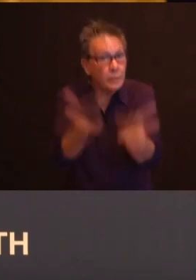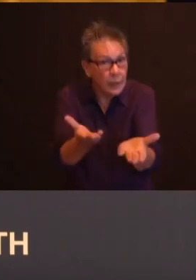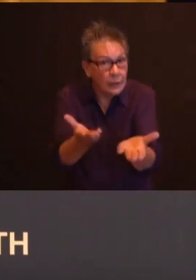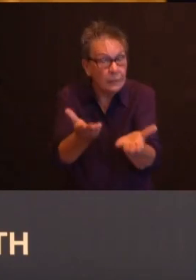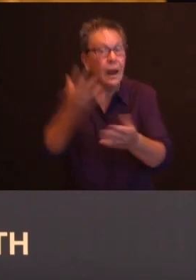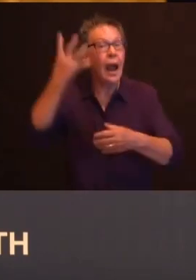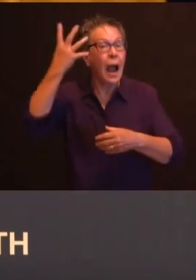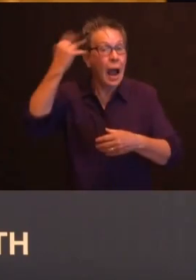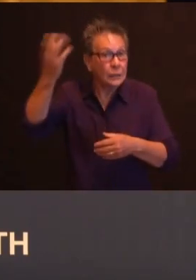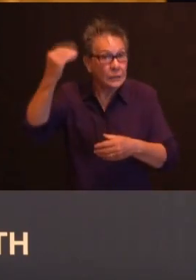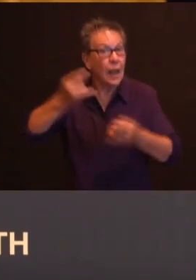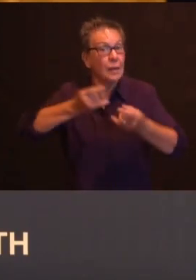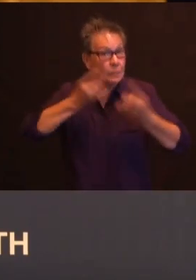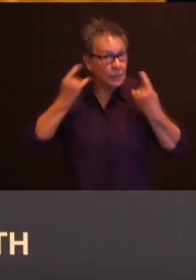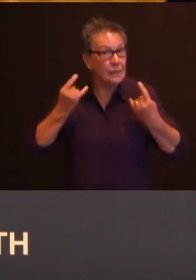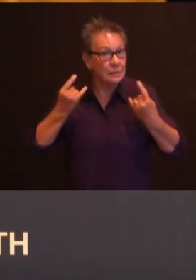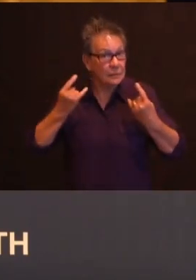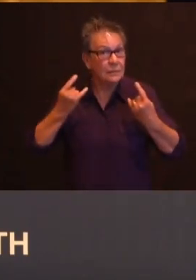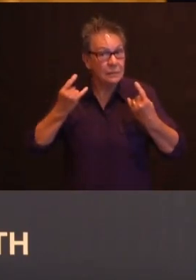to enforce things that we